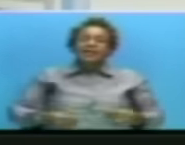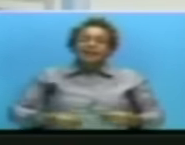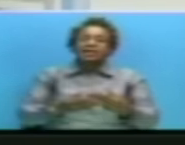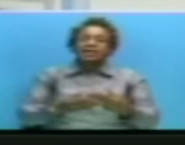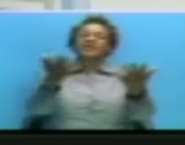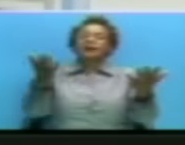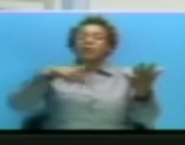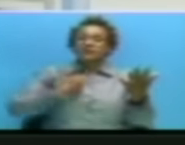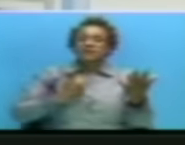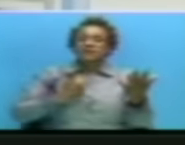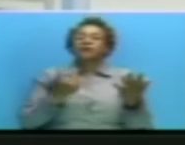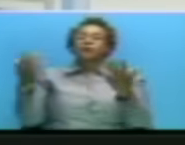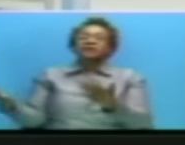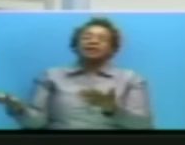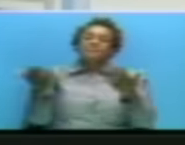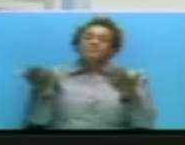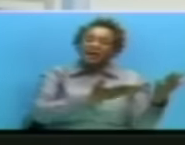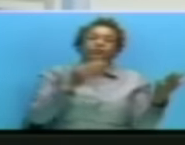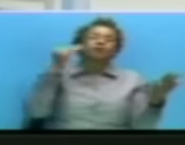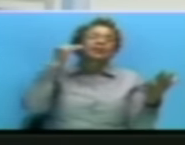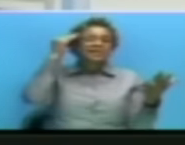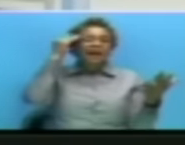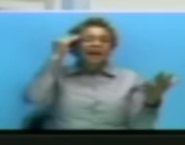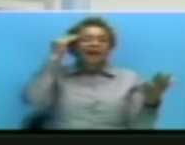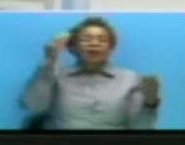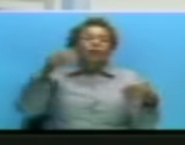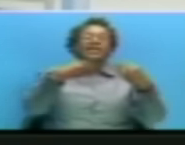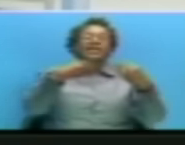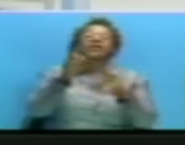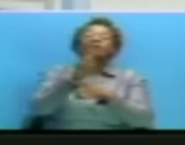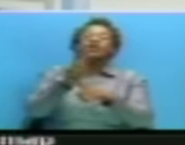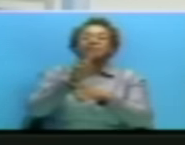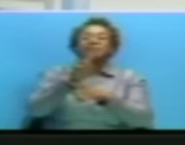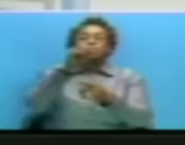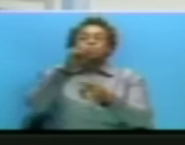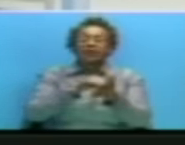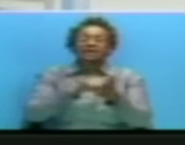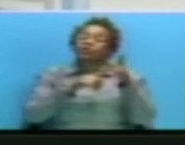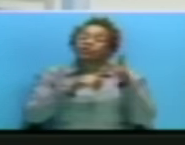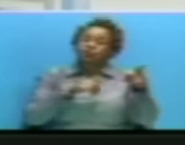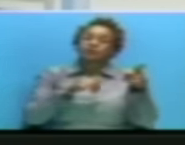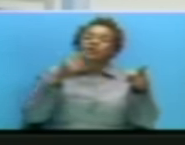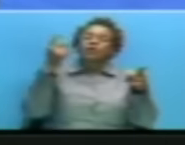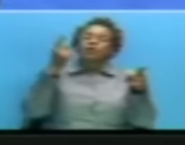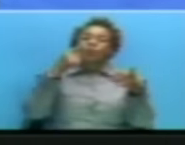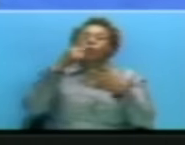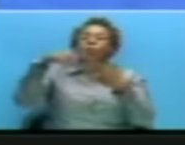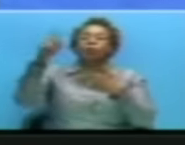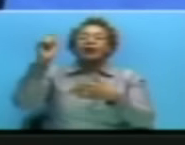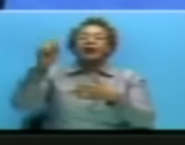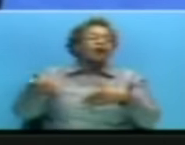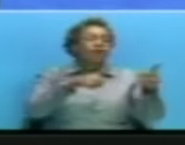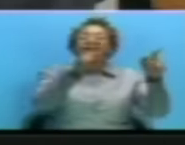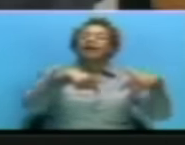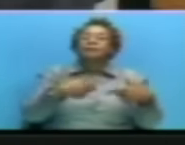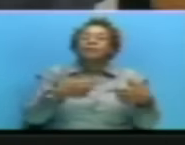ourselves, we take them back to Samsung and we give the vouchers, so that those guys who went one can go there and claim. So where's